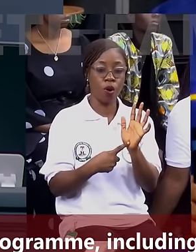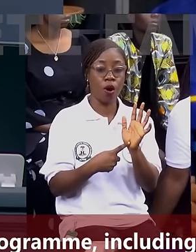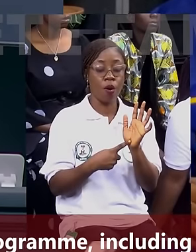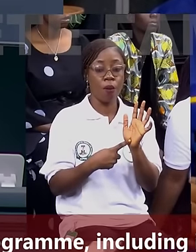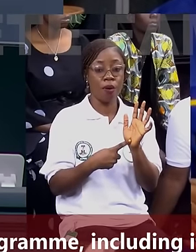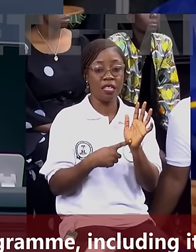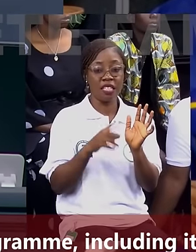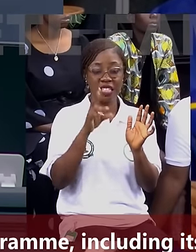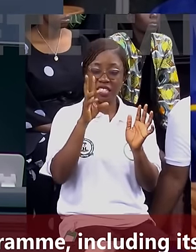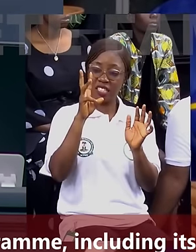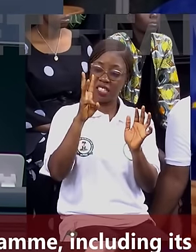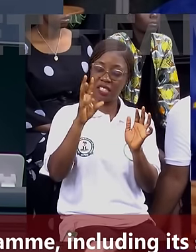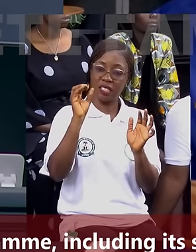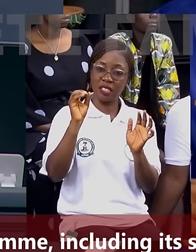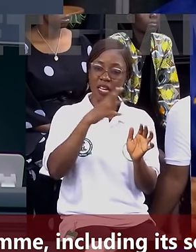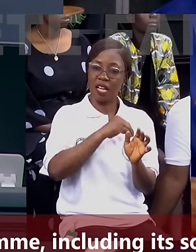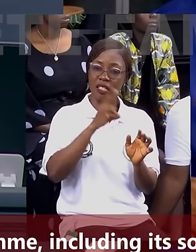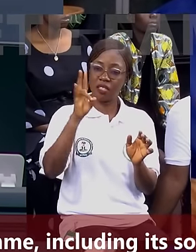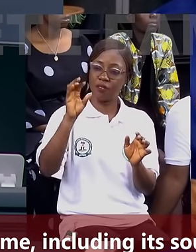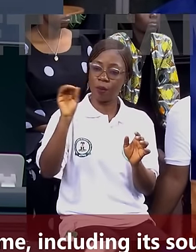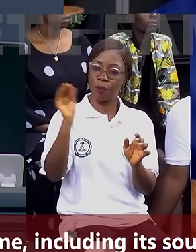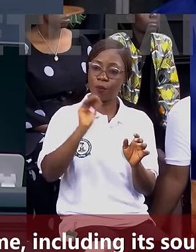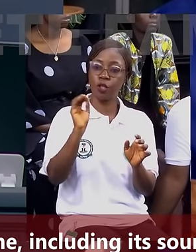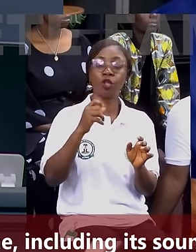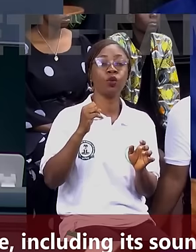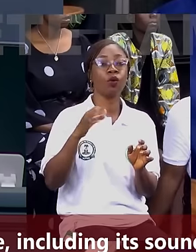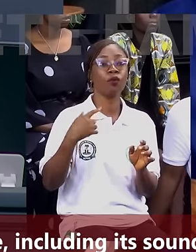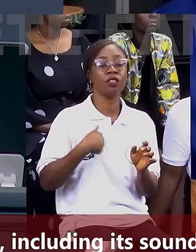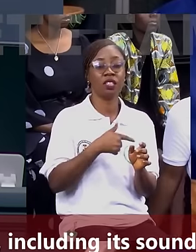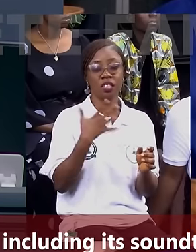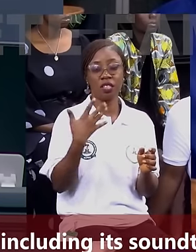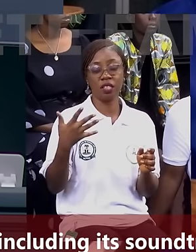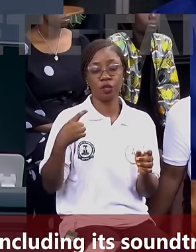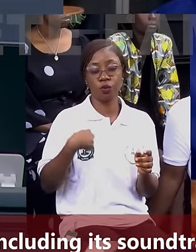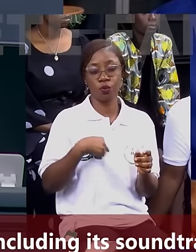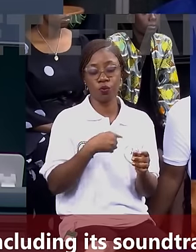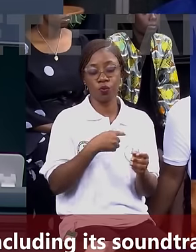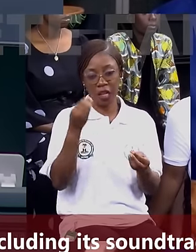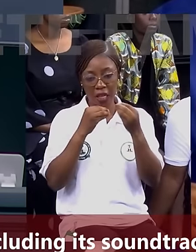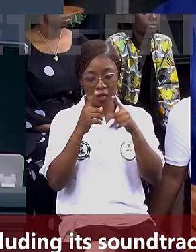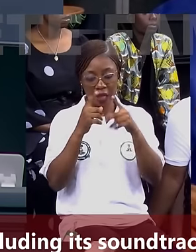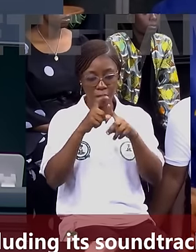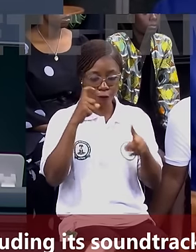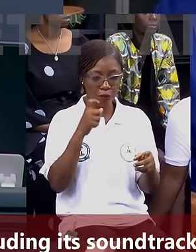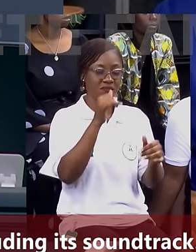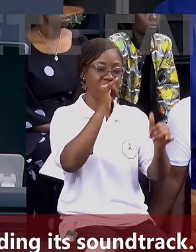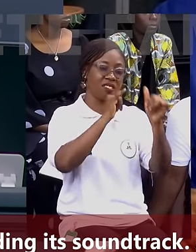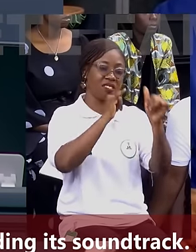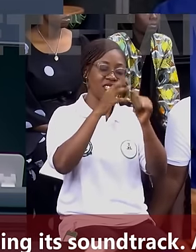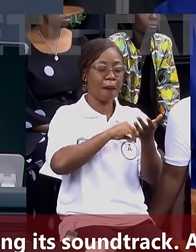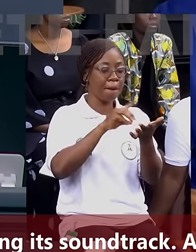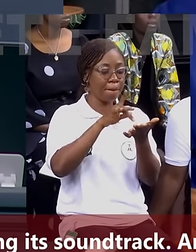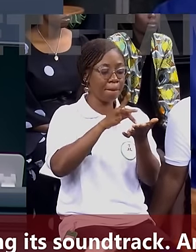Over between 60% and 70% of the things where we take, they take from drinks to